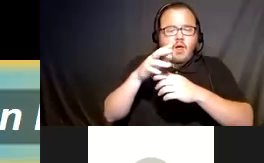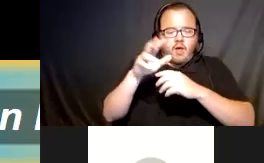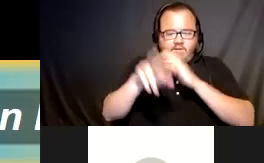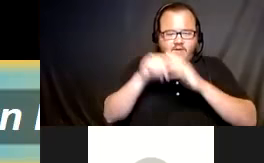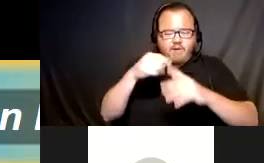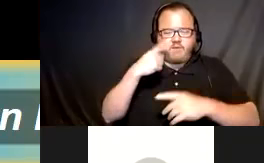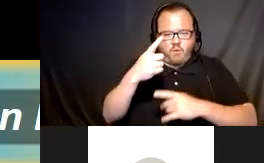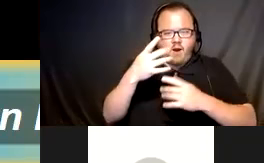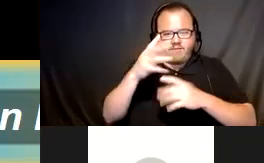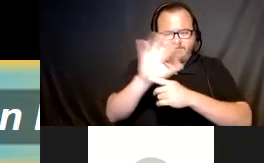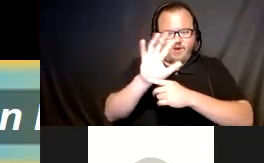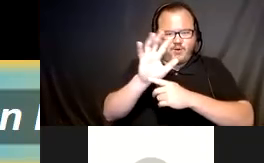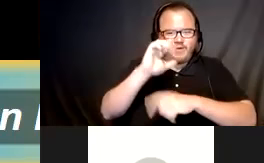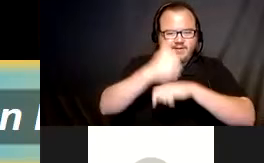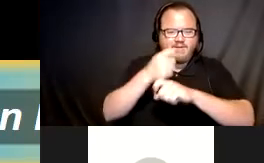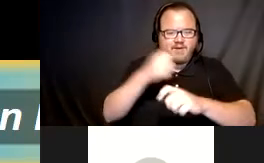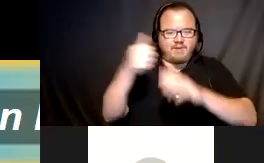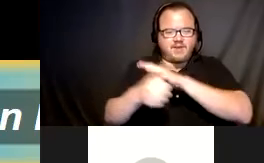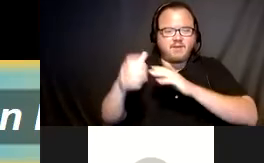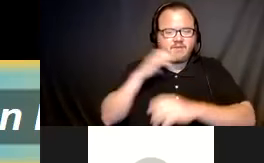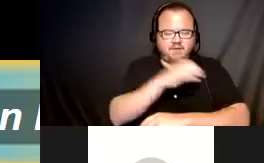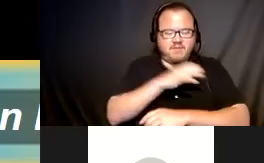this subcommittee.